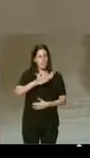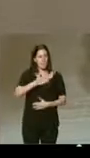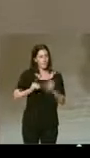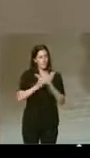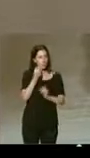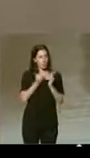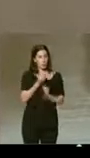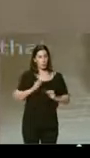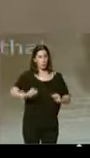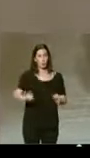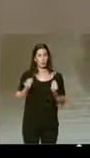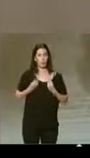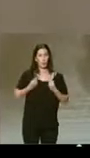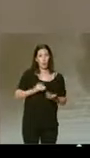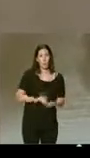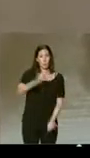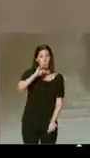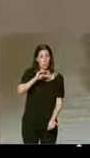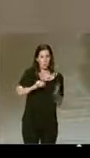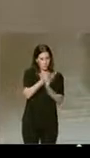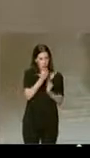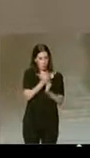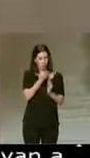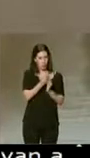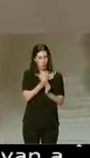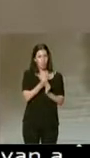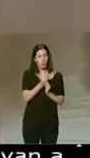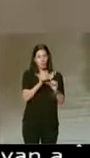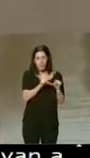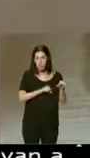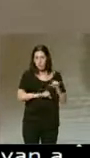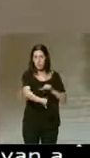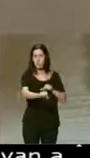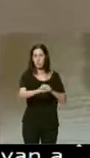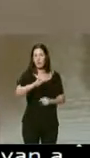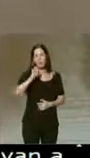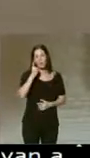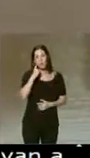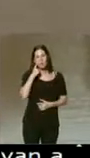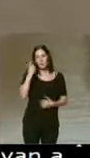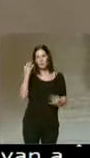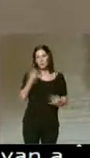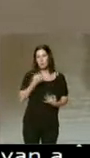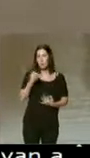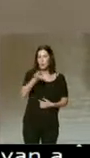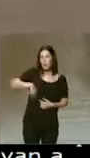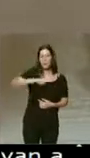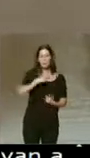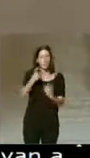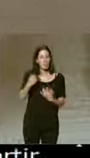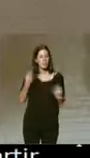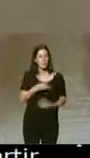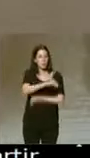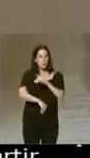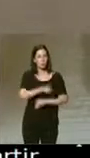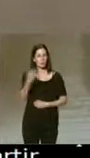to use that device or that technology will play a role. And from that point on,